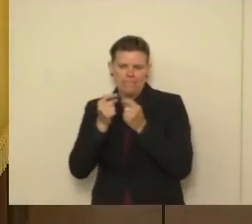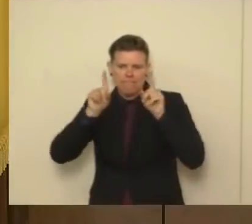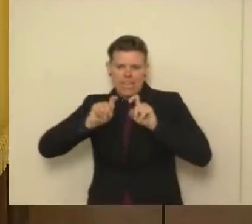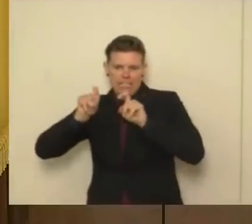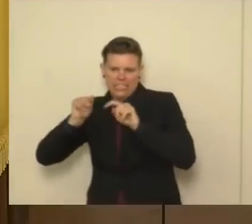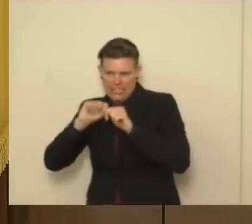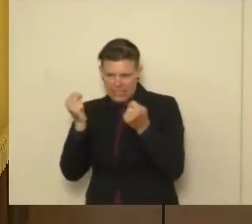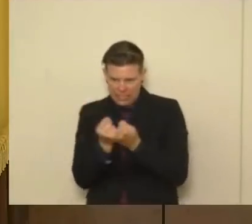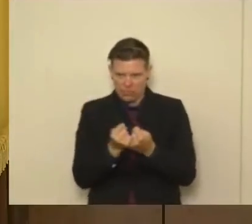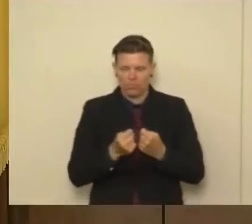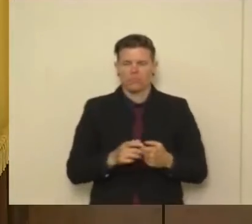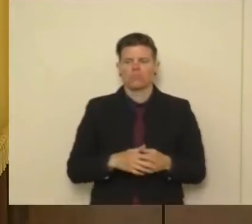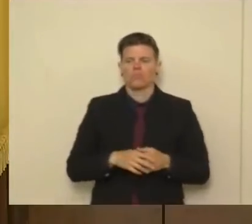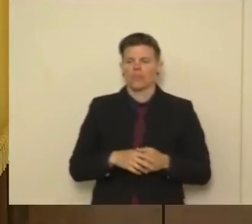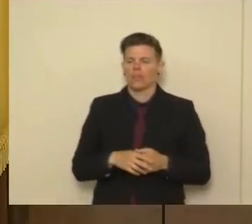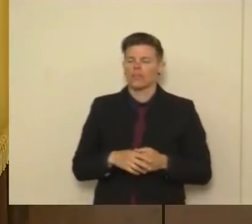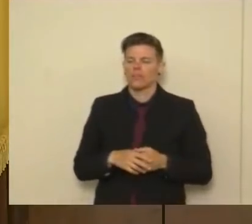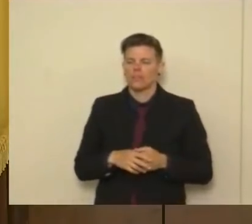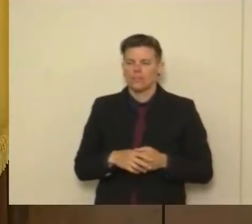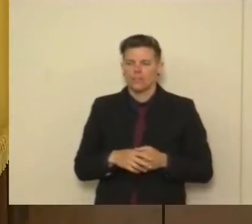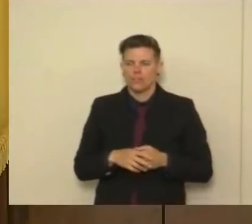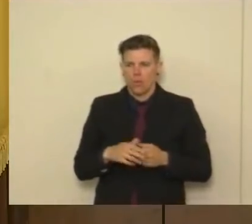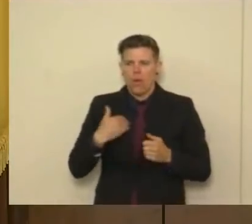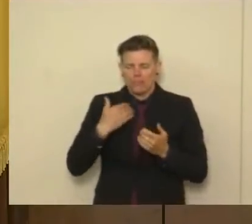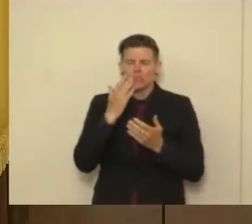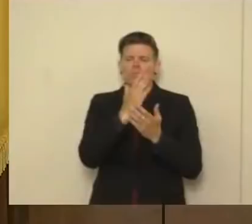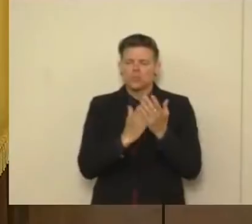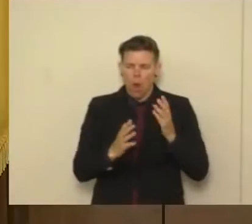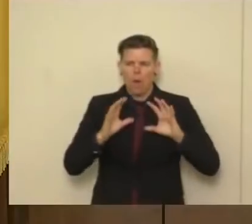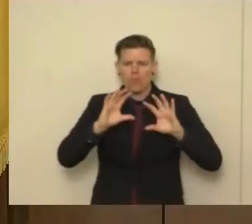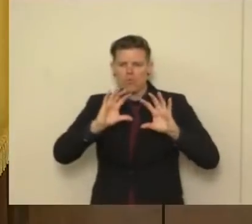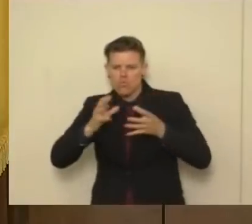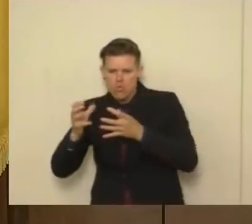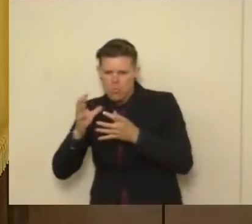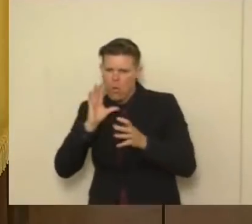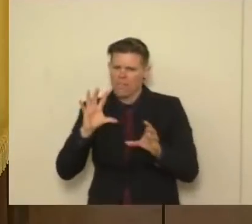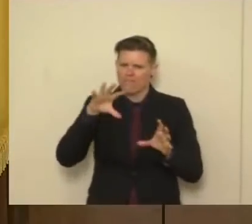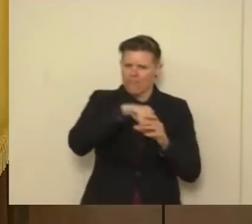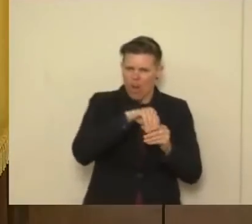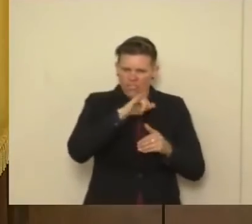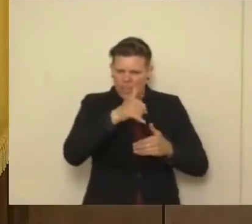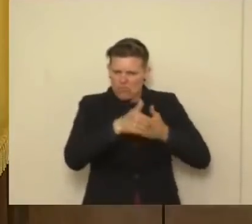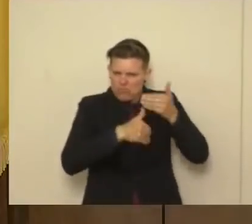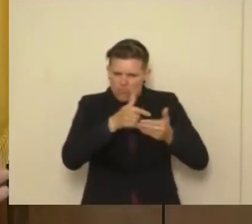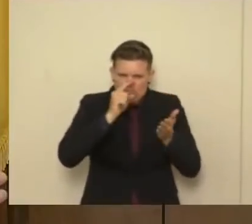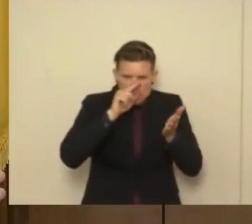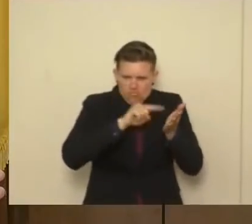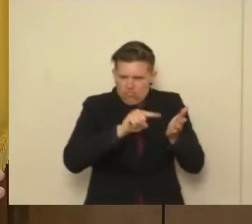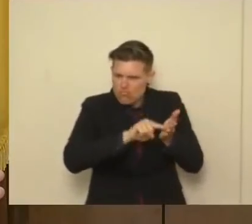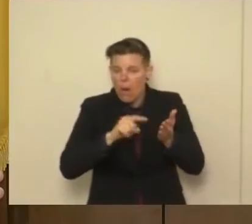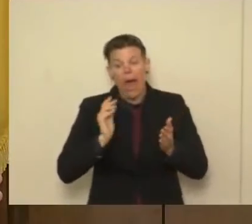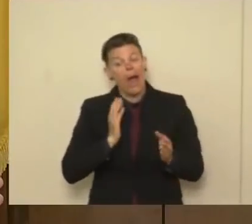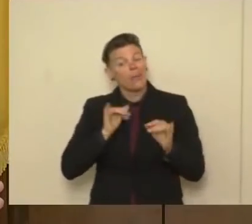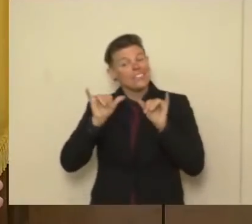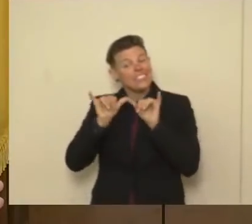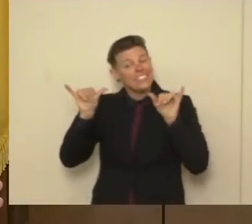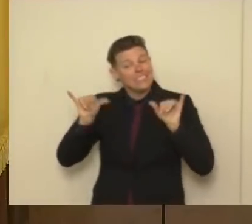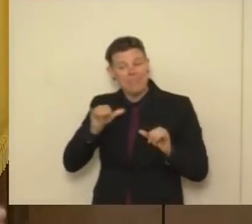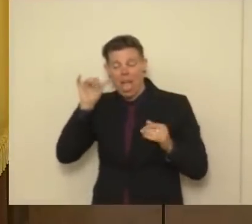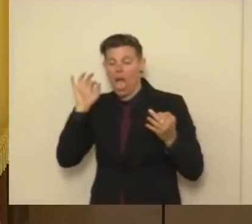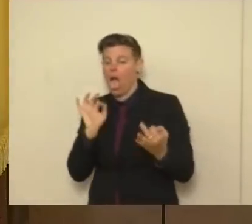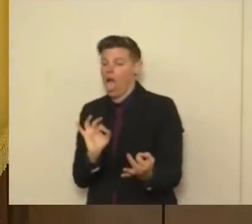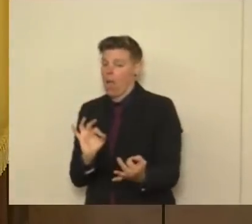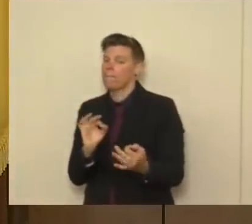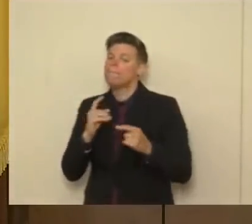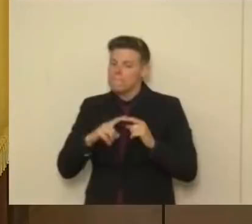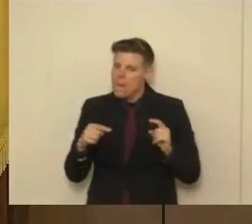vehicles that will help us engage better in that regard. It is not perfect. It's not perfect at the airport. It's not perfect as you're driving through but